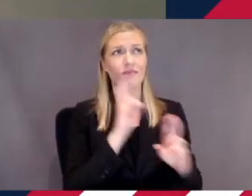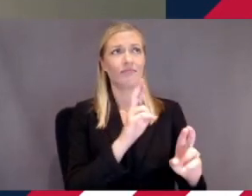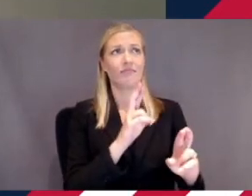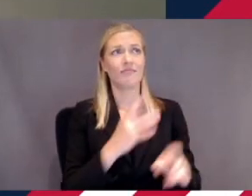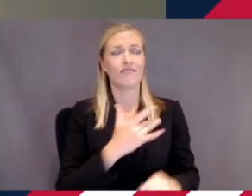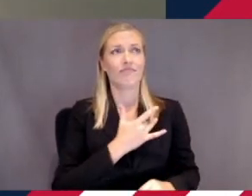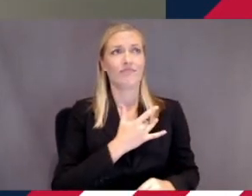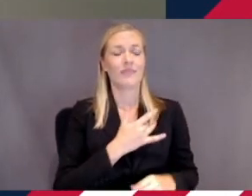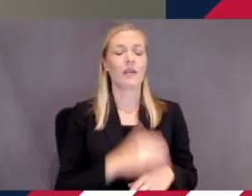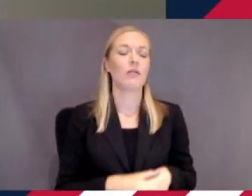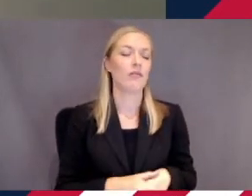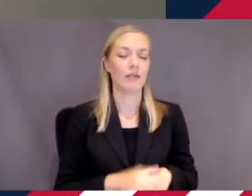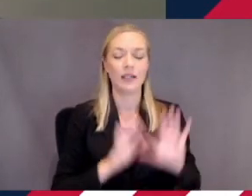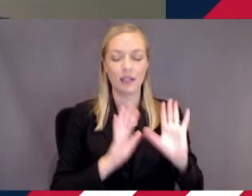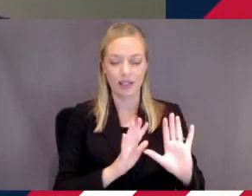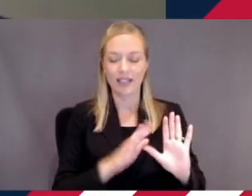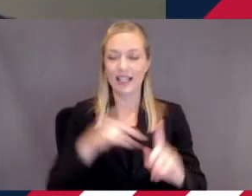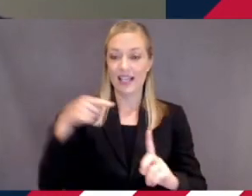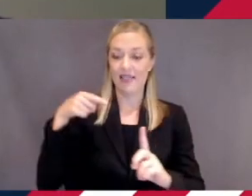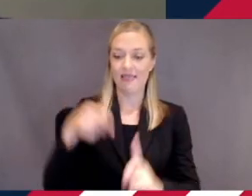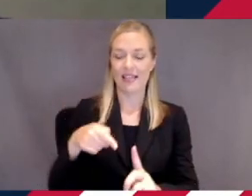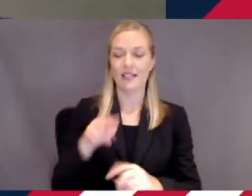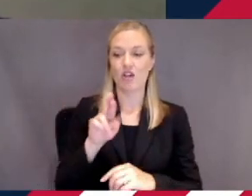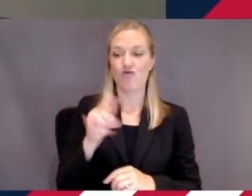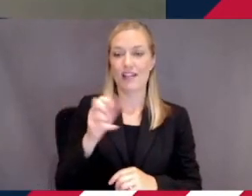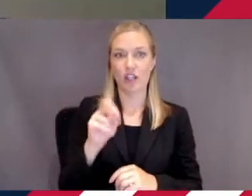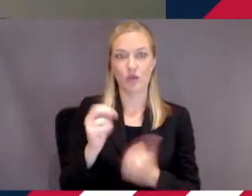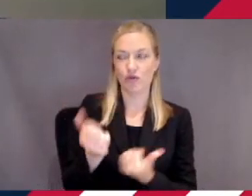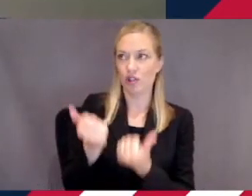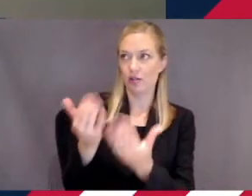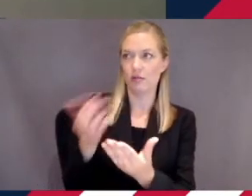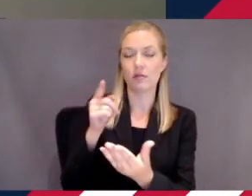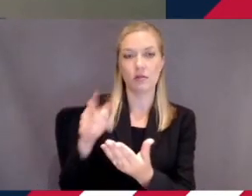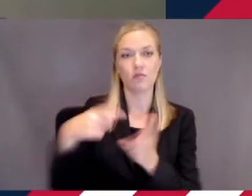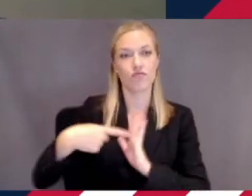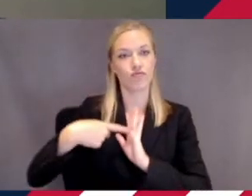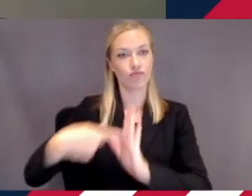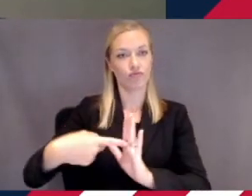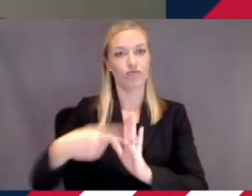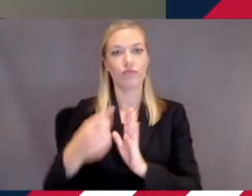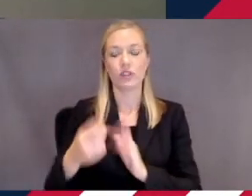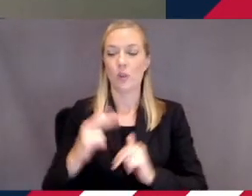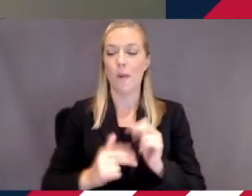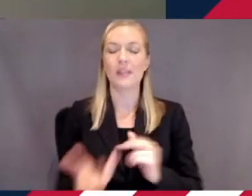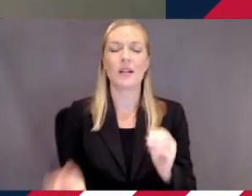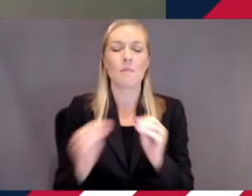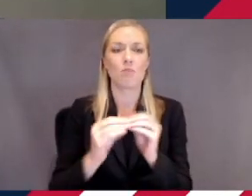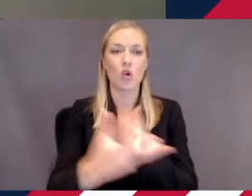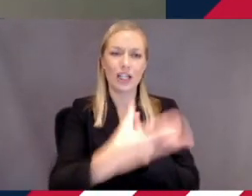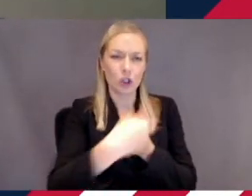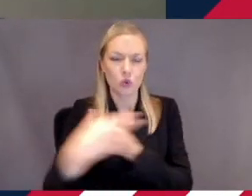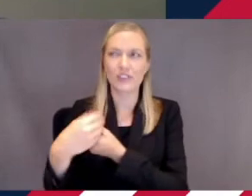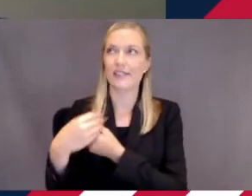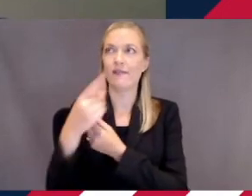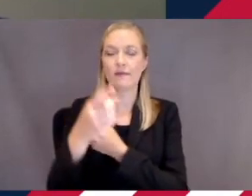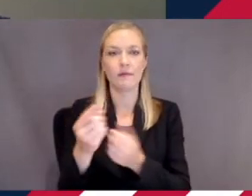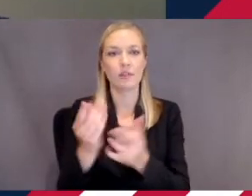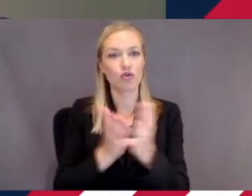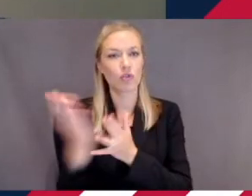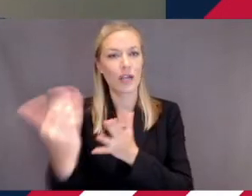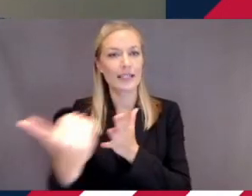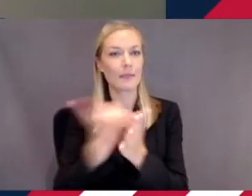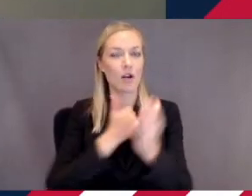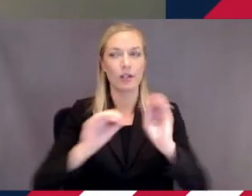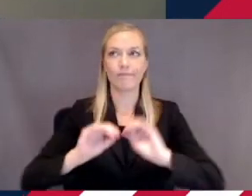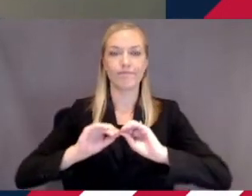progress that the DNC has made in building a more inclusive and transparent nominating process, and it directs this committee